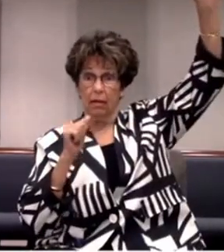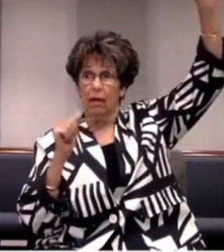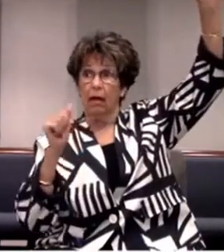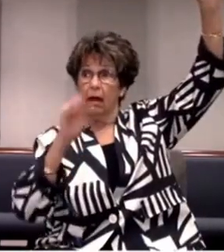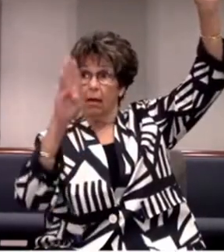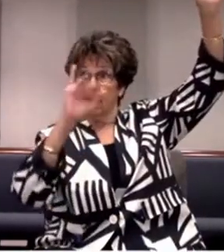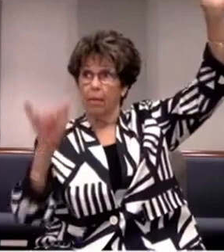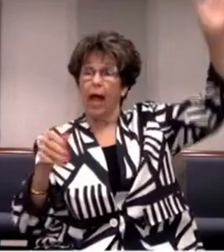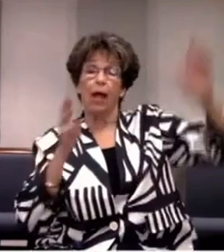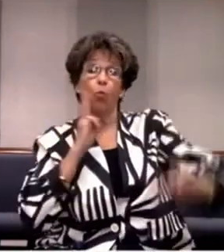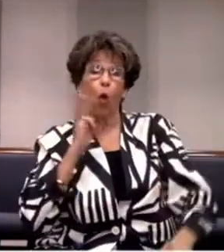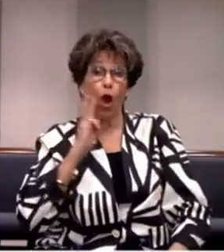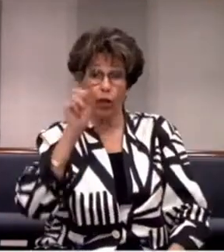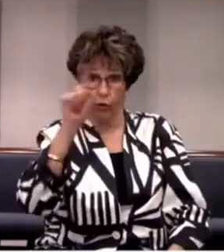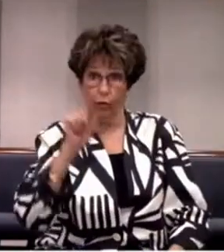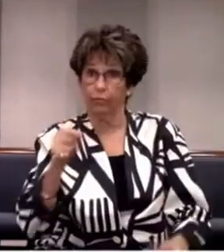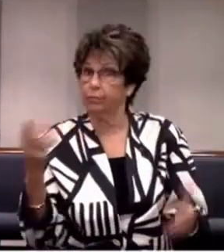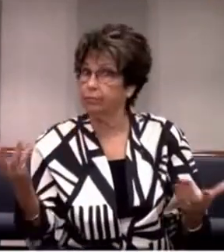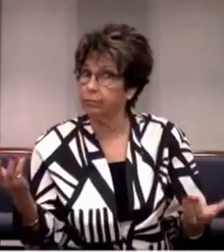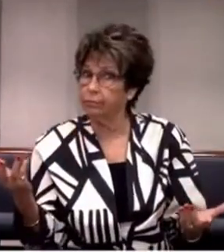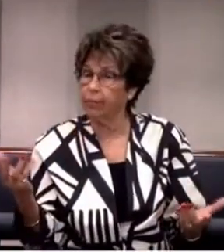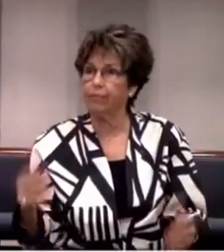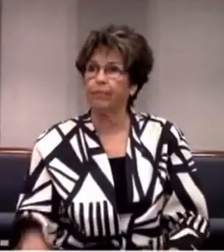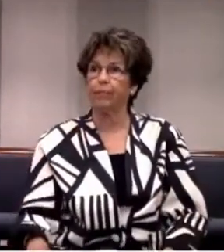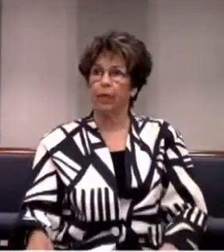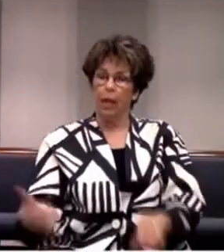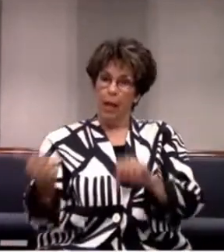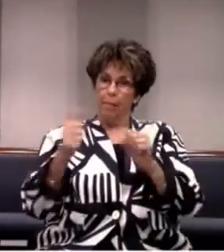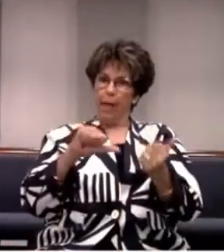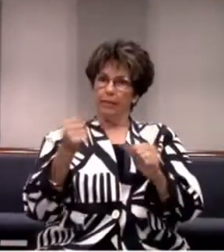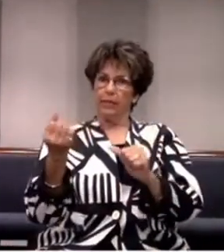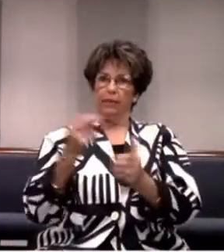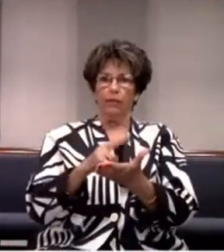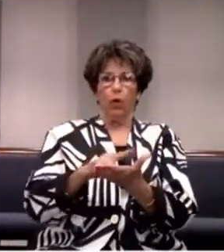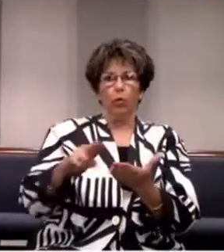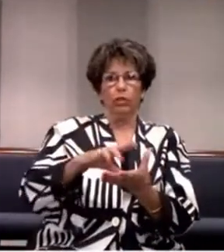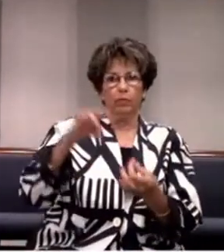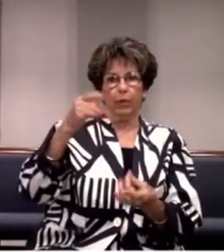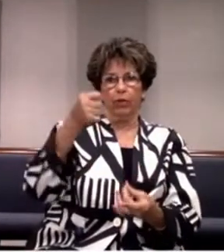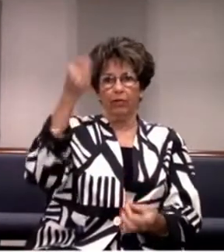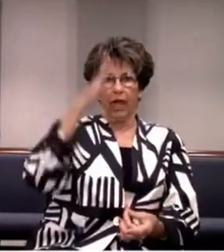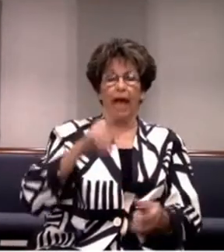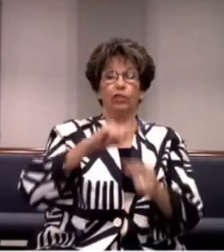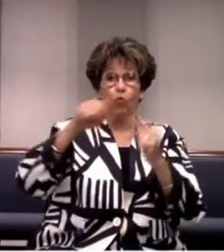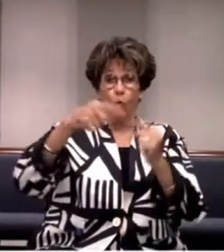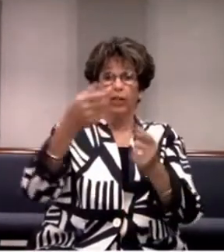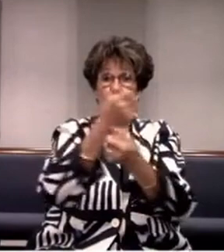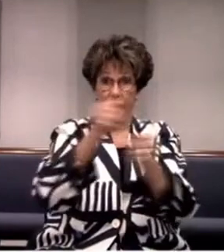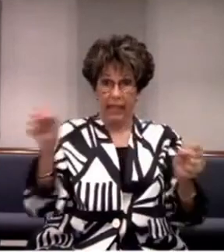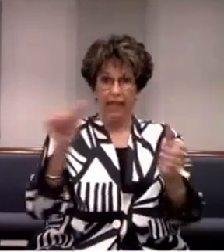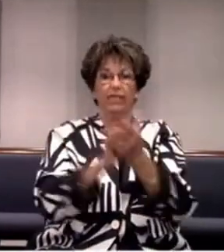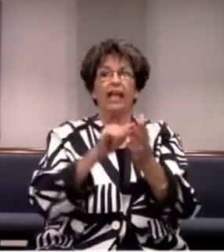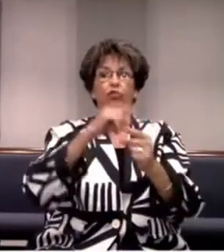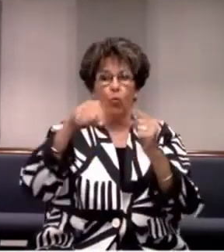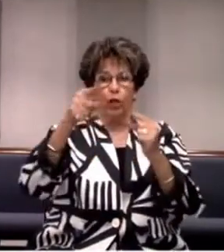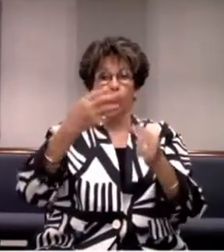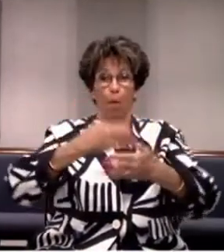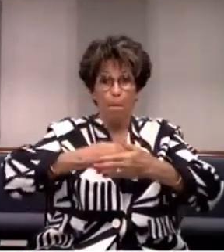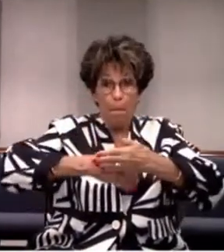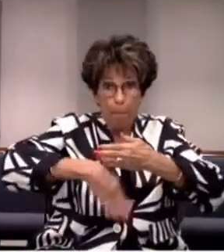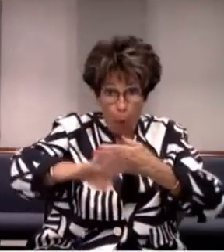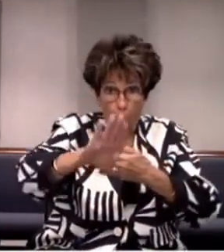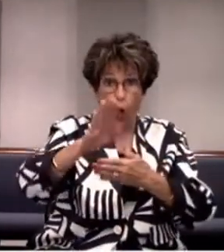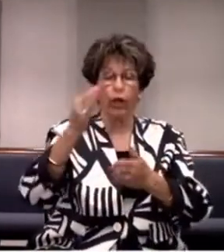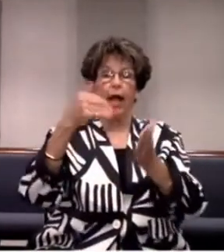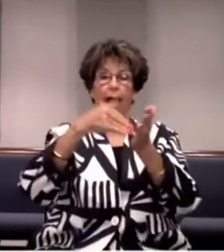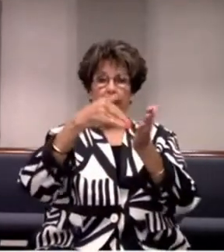Right? Now, baptism of the Holy Spirit of God is when you're saved. That's when you're born again.